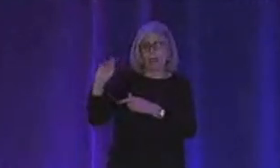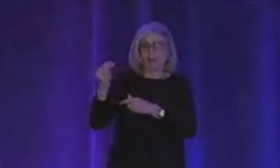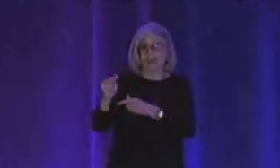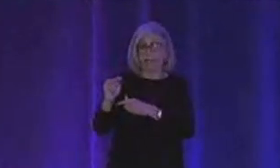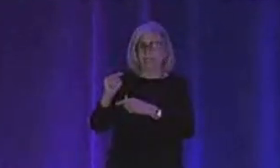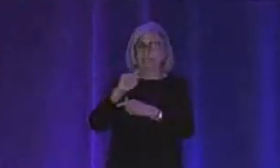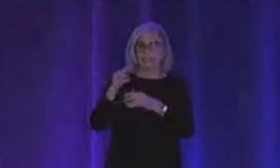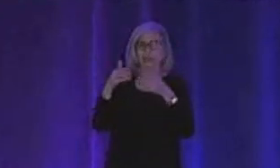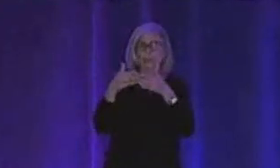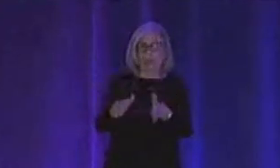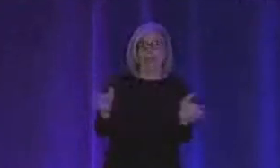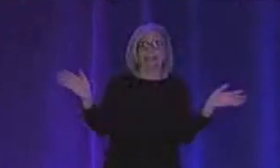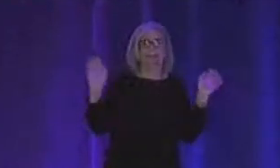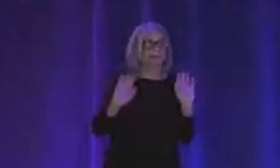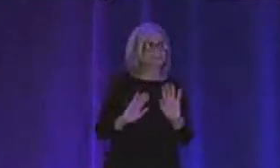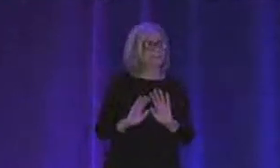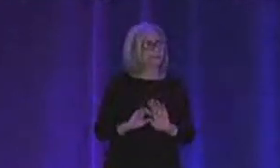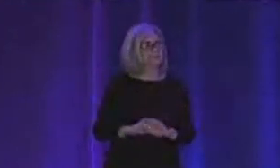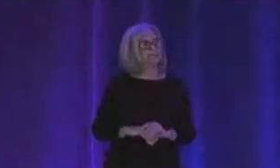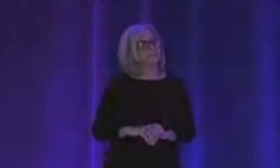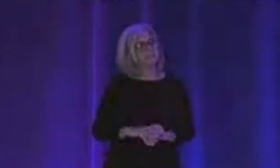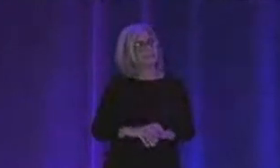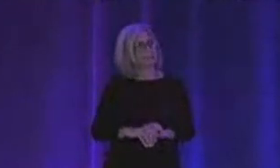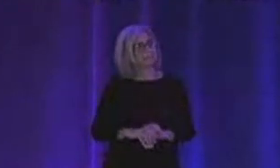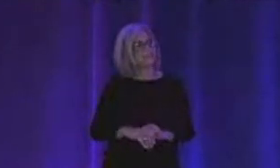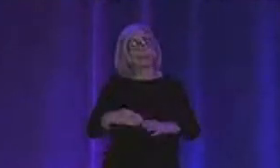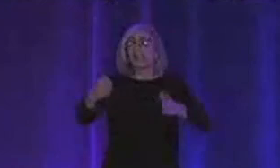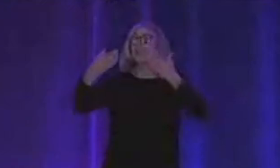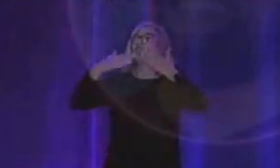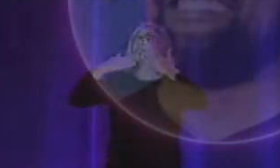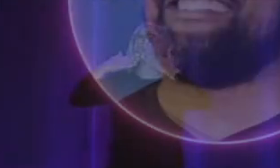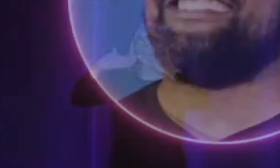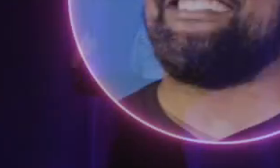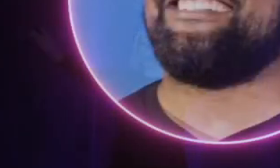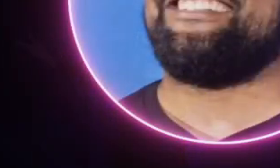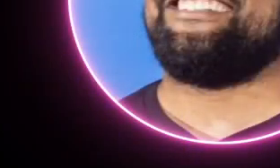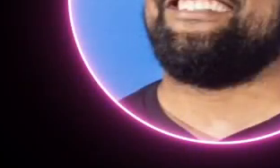is the way. Thank you.